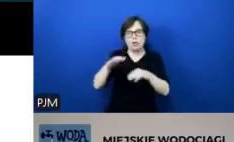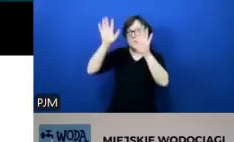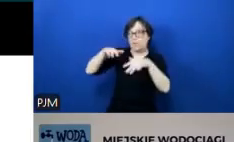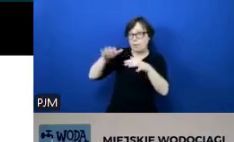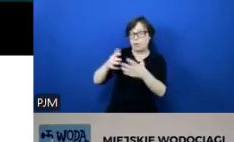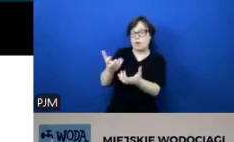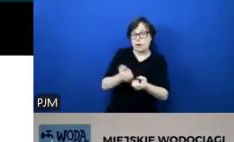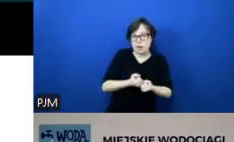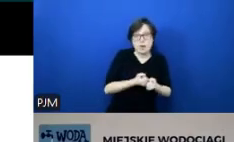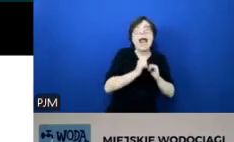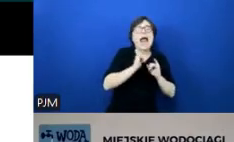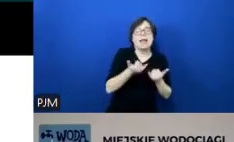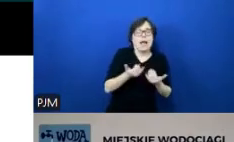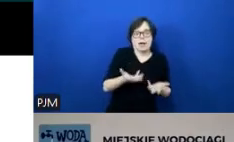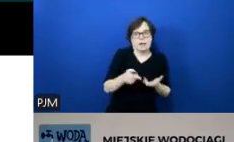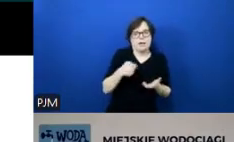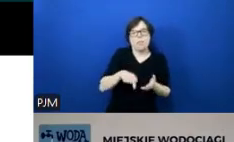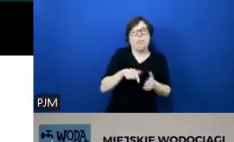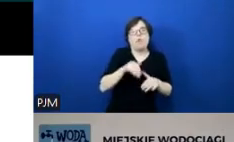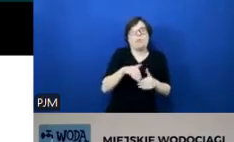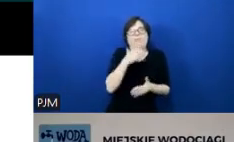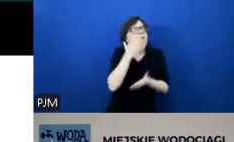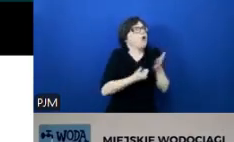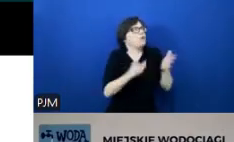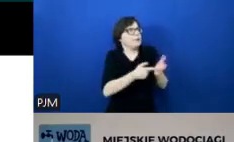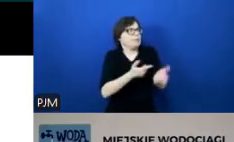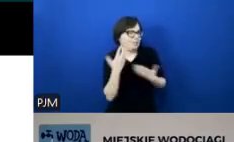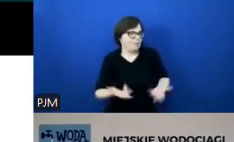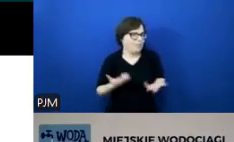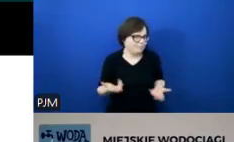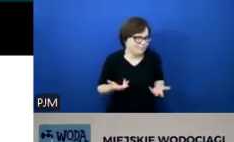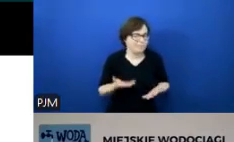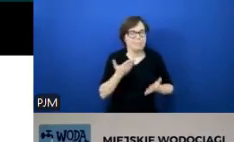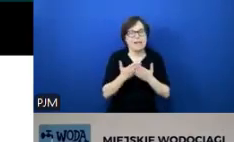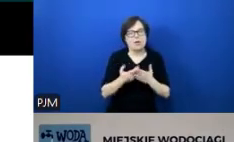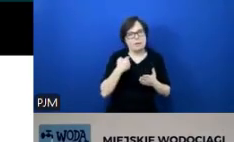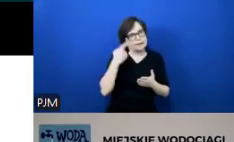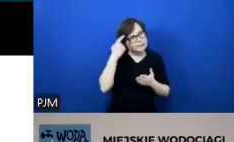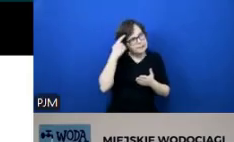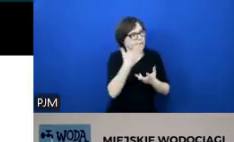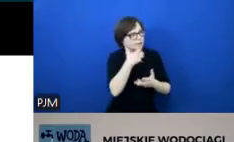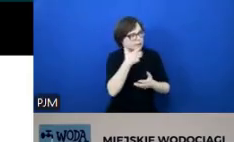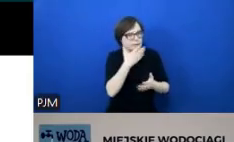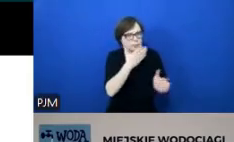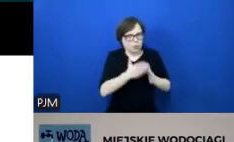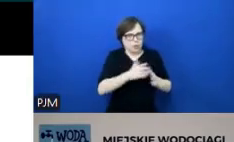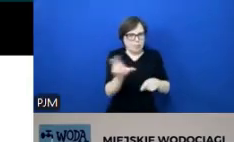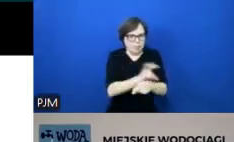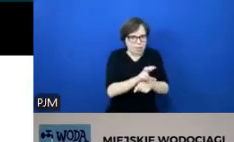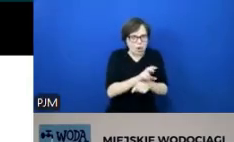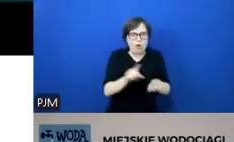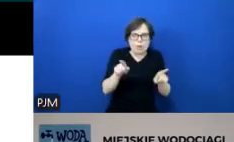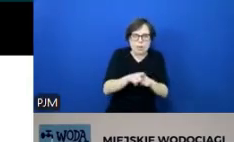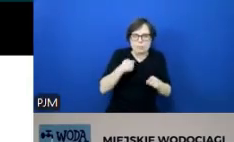state as we receive it, of course, makes them unable to be used for any use. So we elaborate